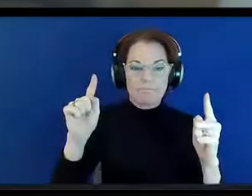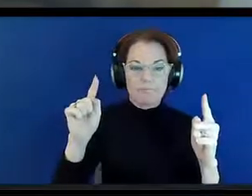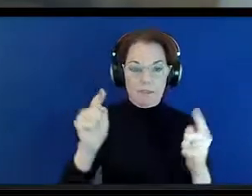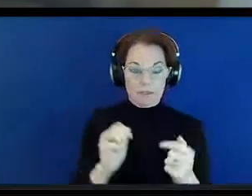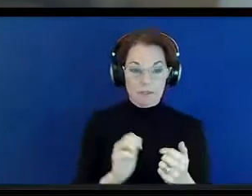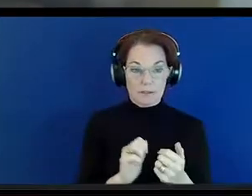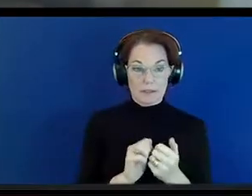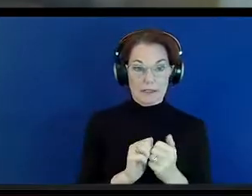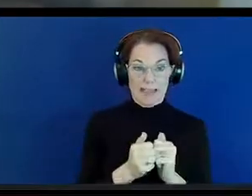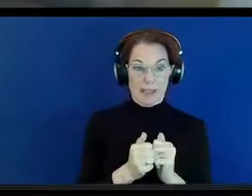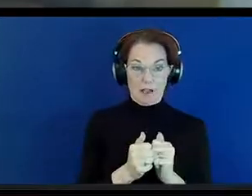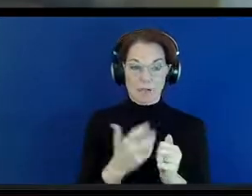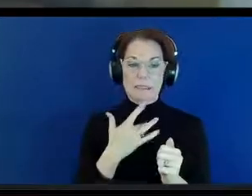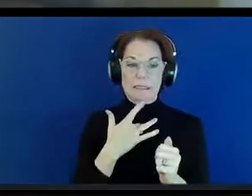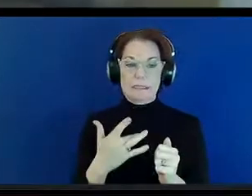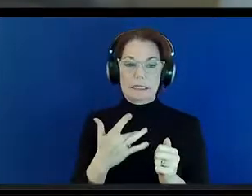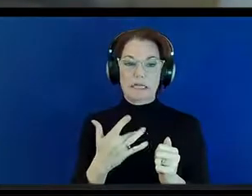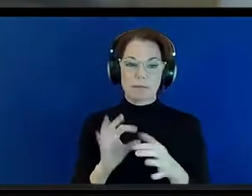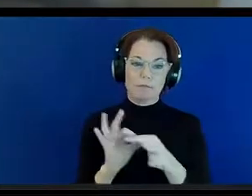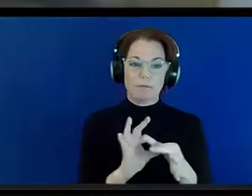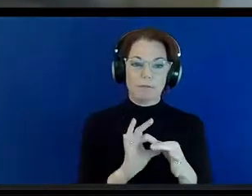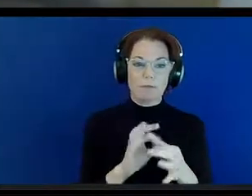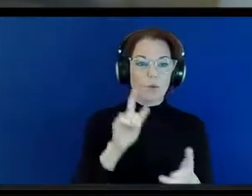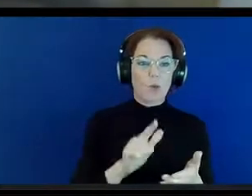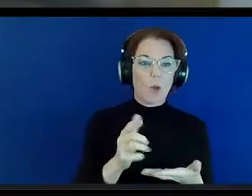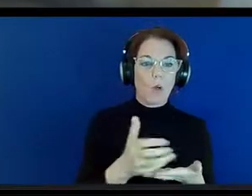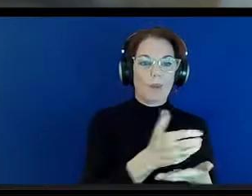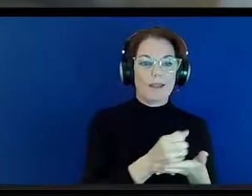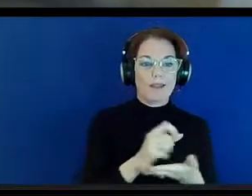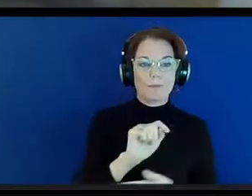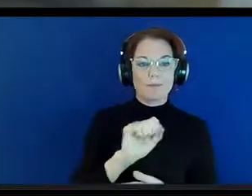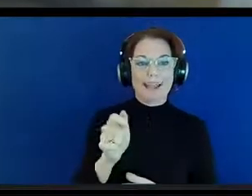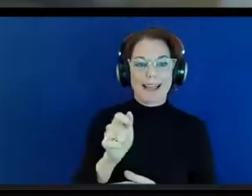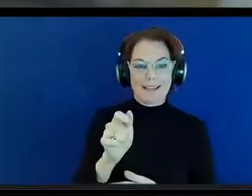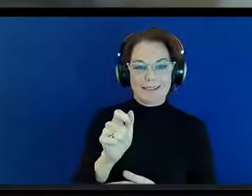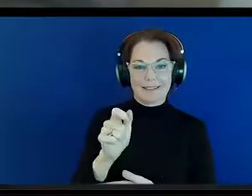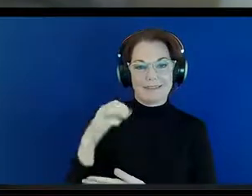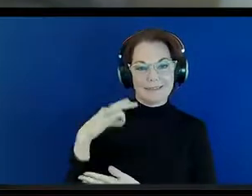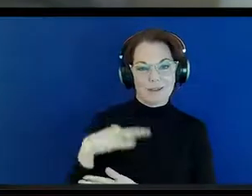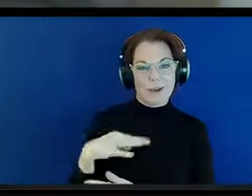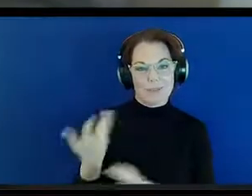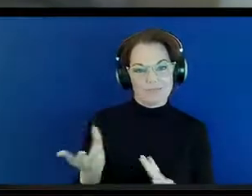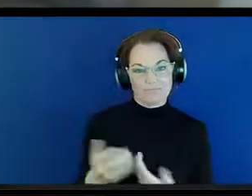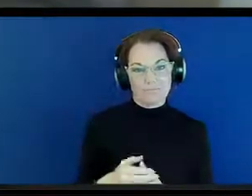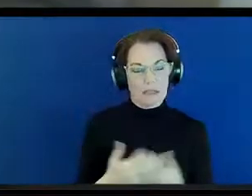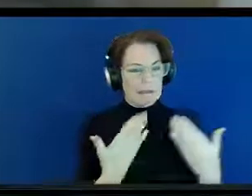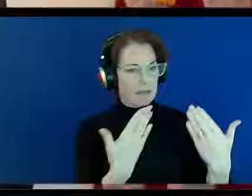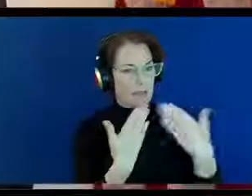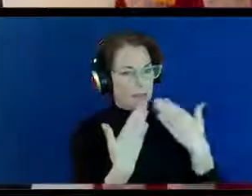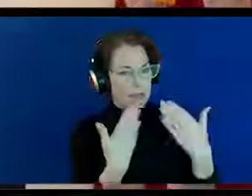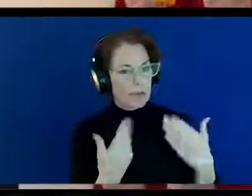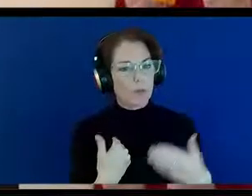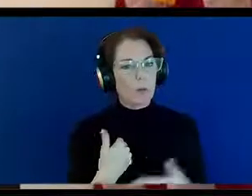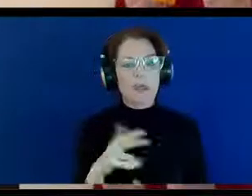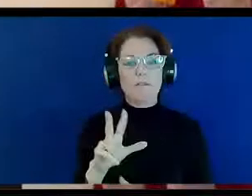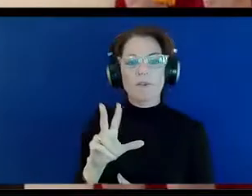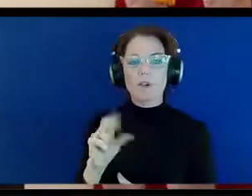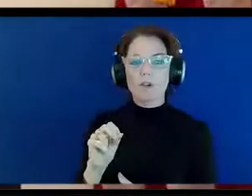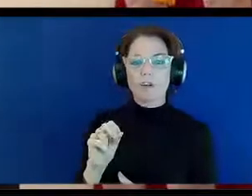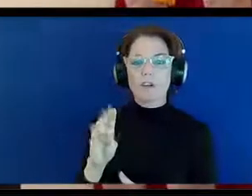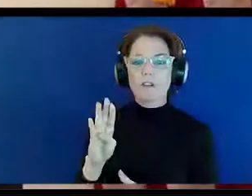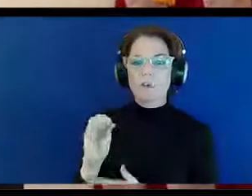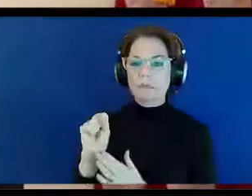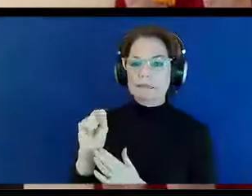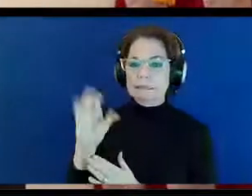through low-income tax credits. Well, thank you there. And we've got about maybe 30 to 40 seconds for the other witnesses